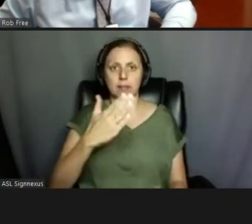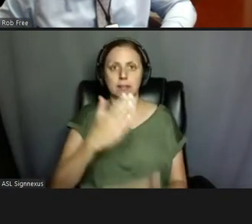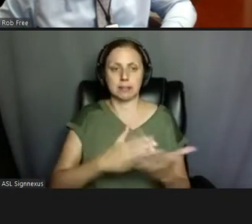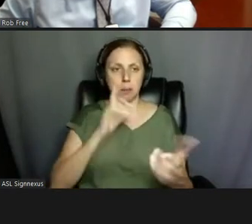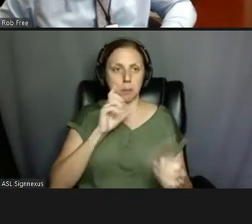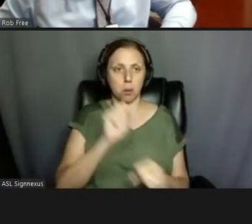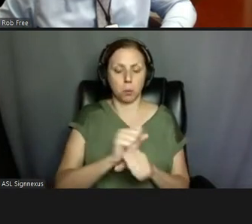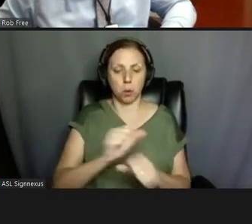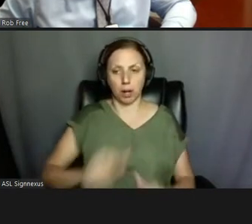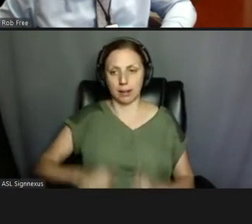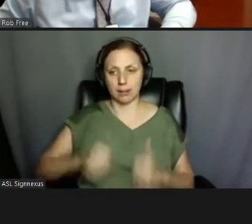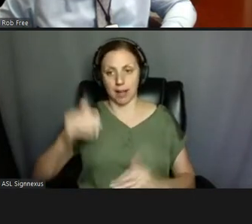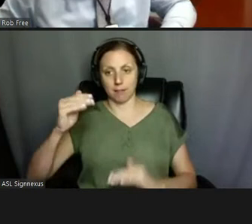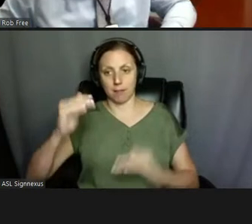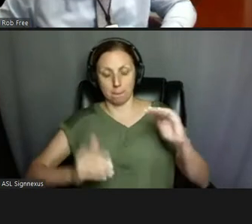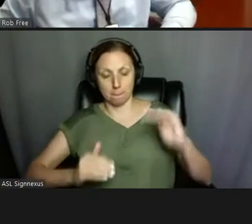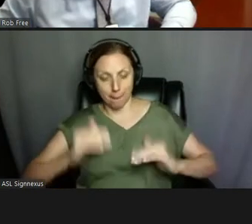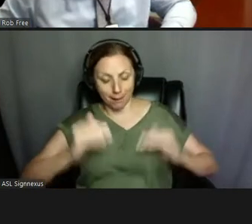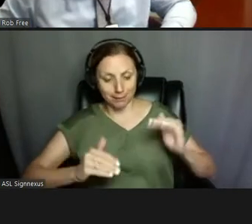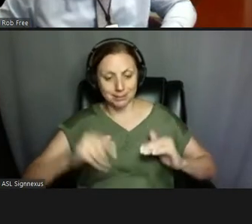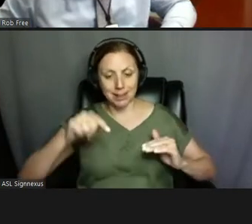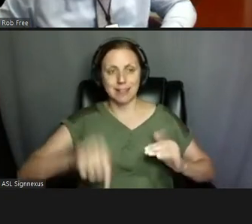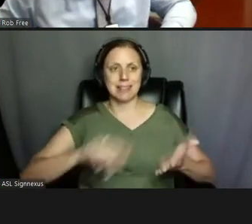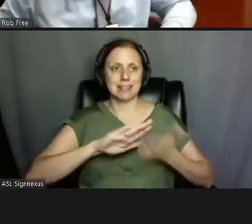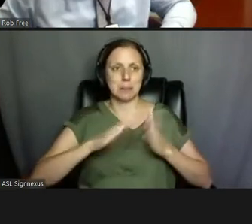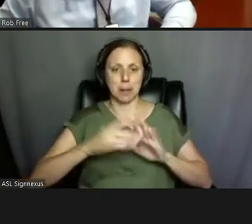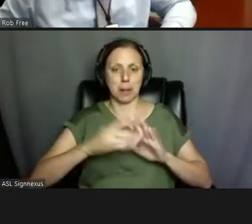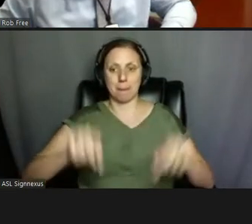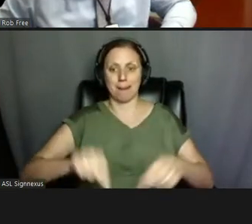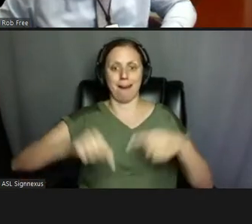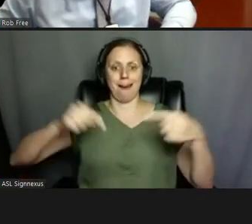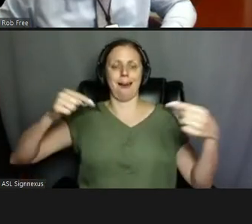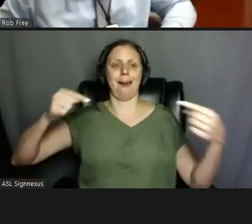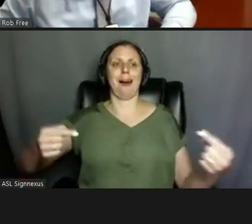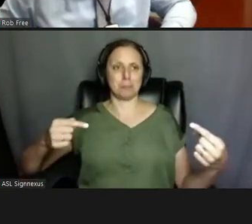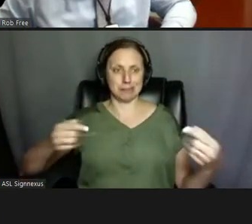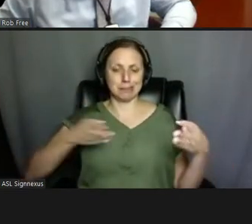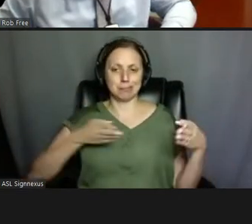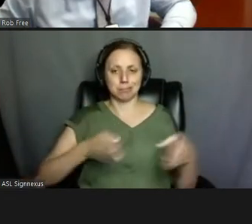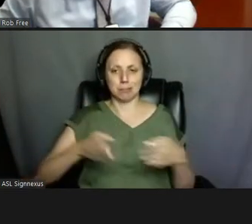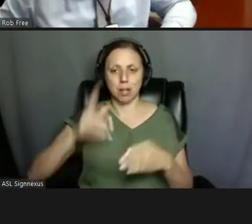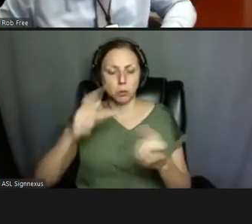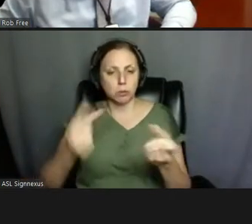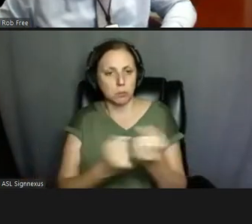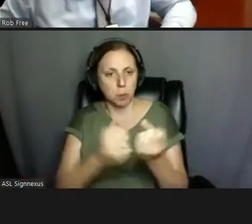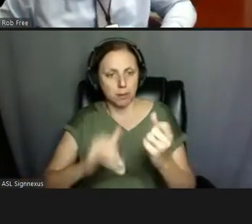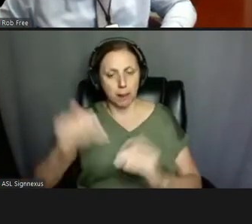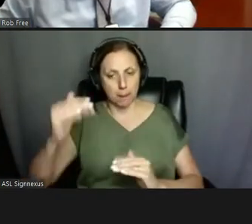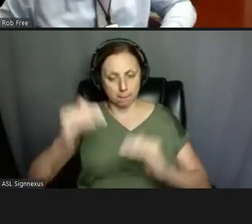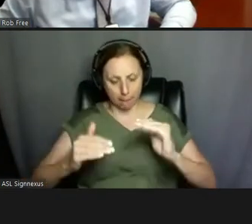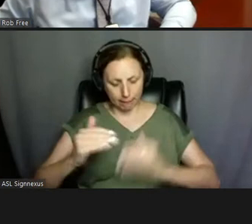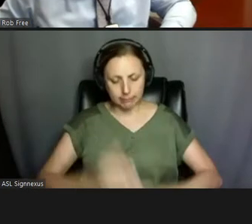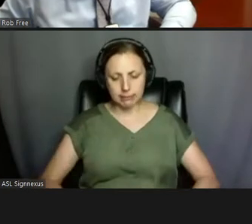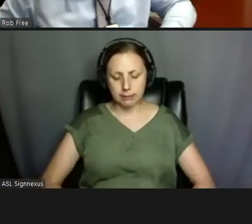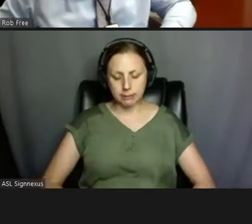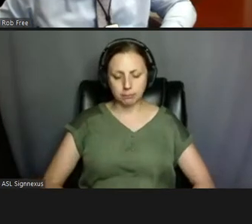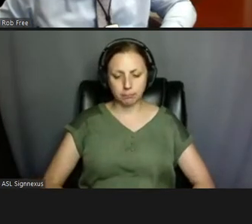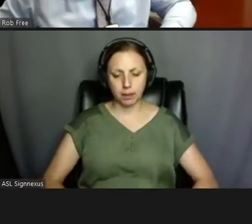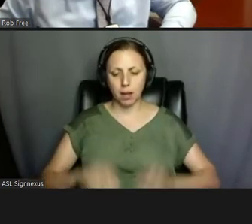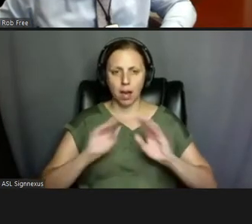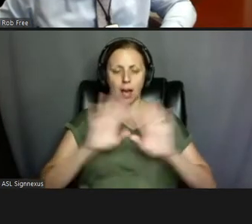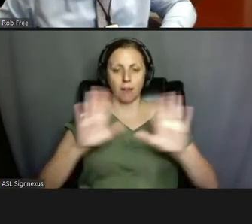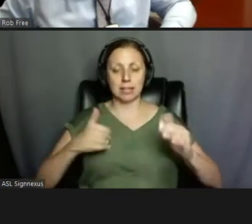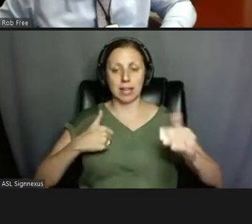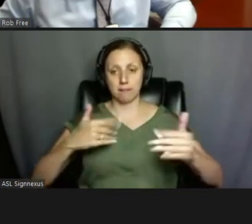work-life balance. And this is actually moving in the opposite direction of being able to support that. Obviously, there's concerns